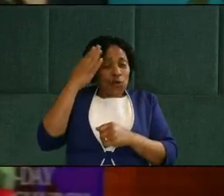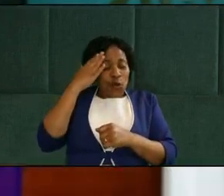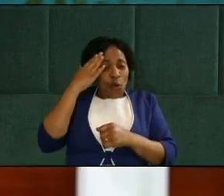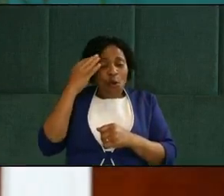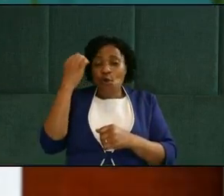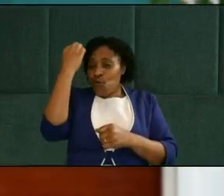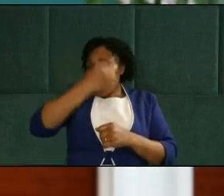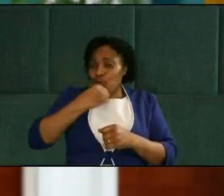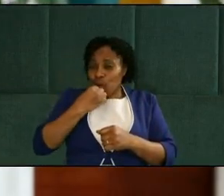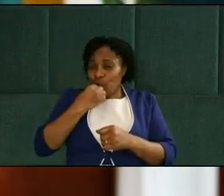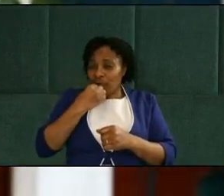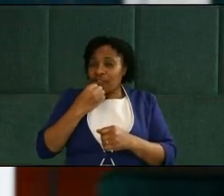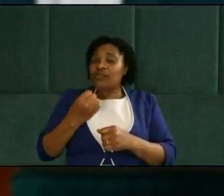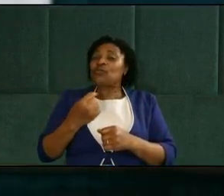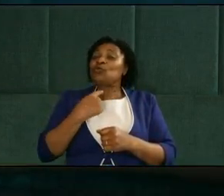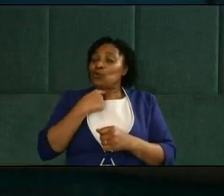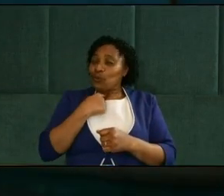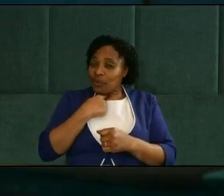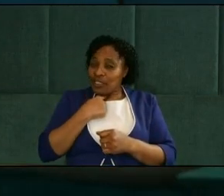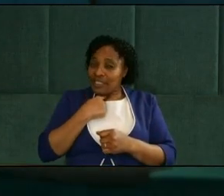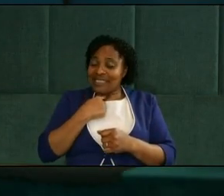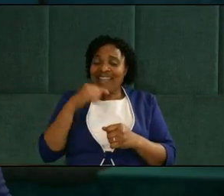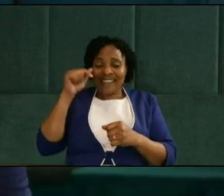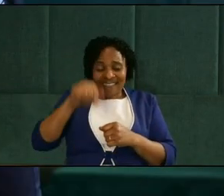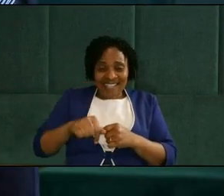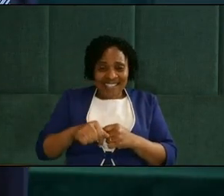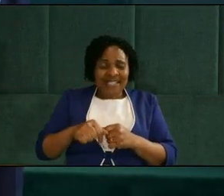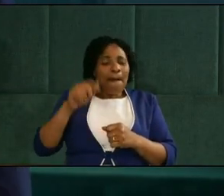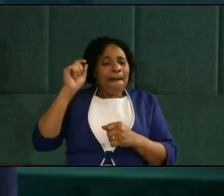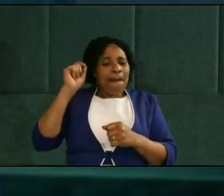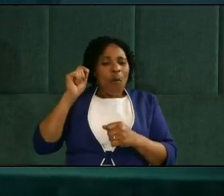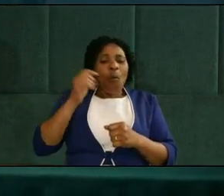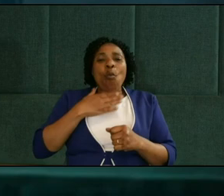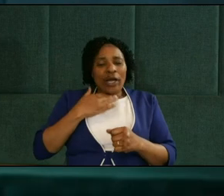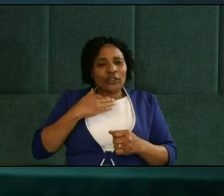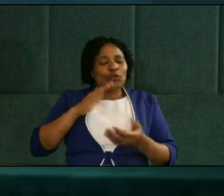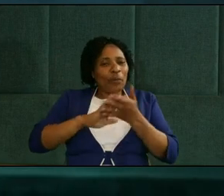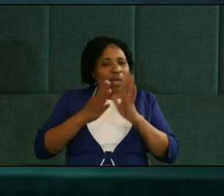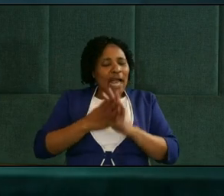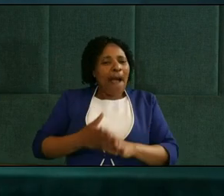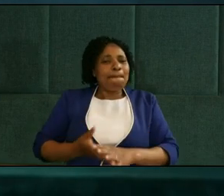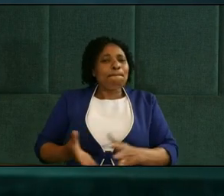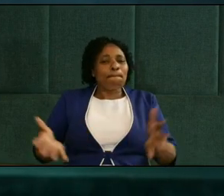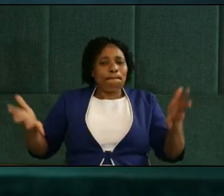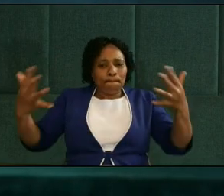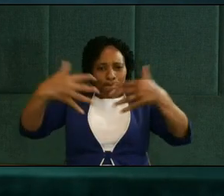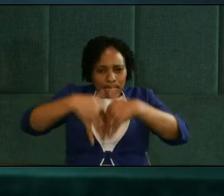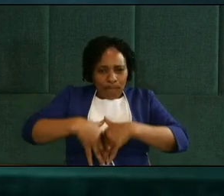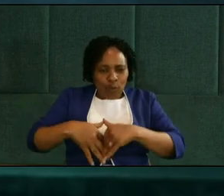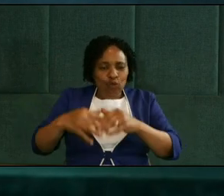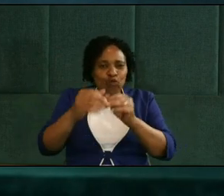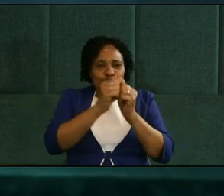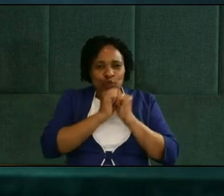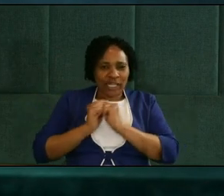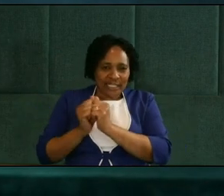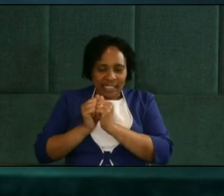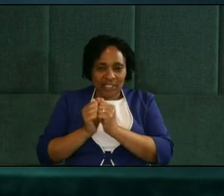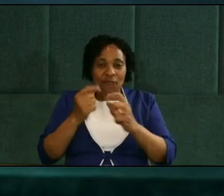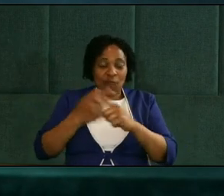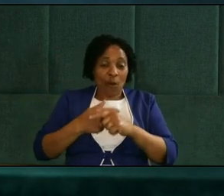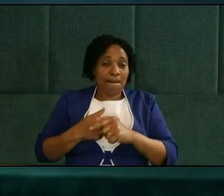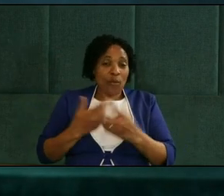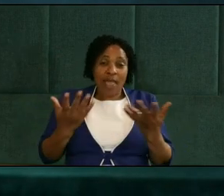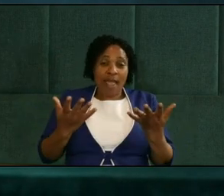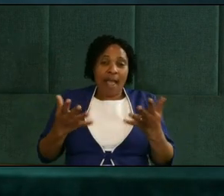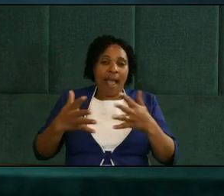the European Union, these countries want to be united, like the United States of America. And so their